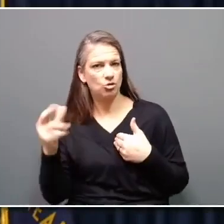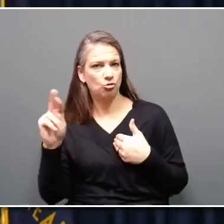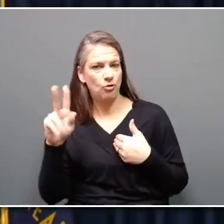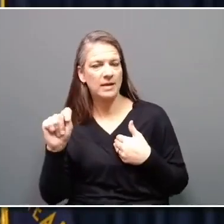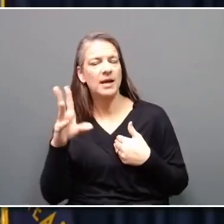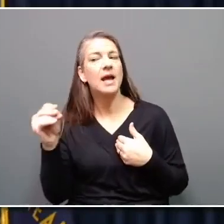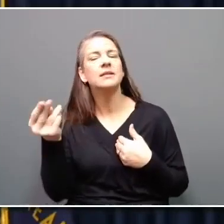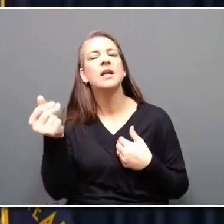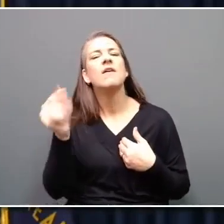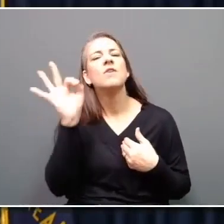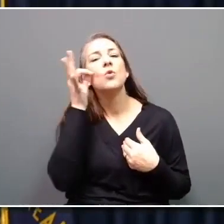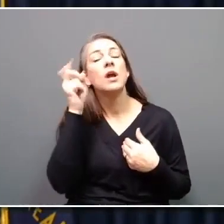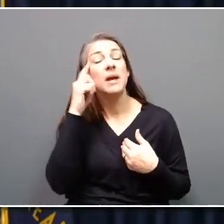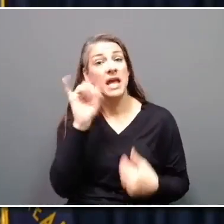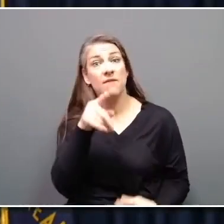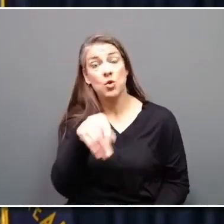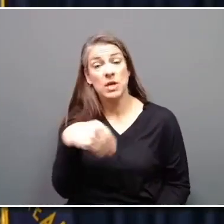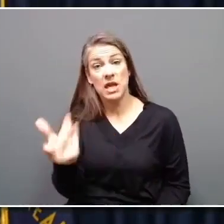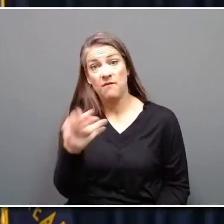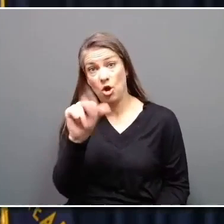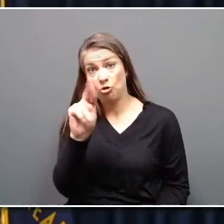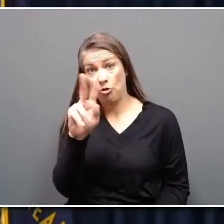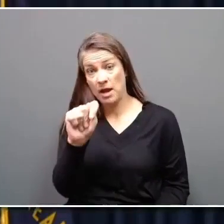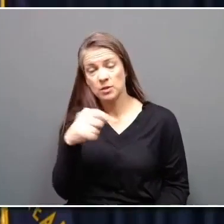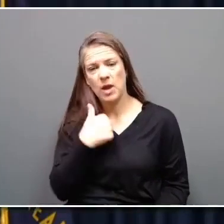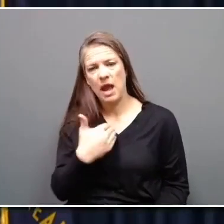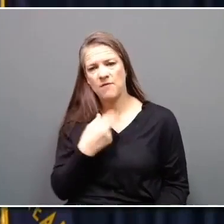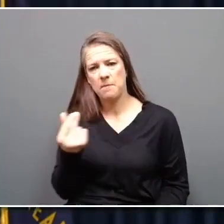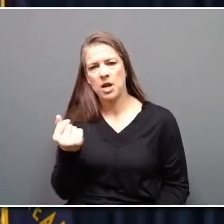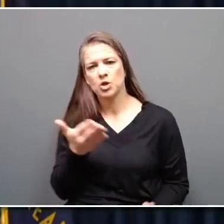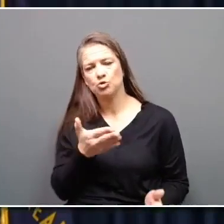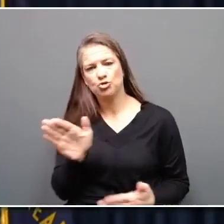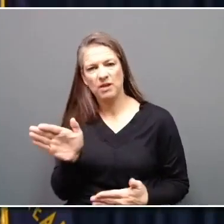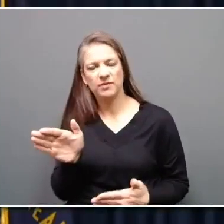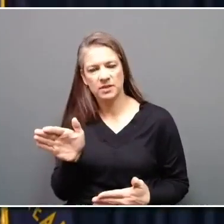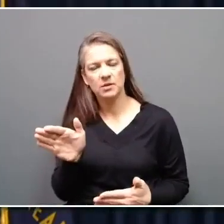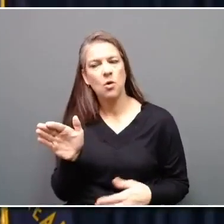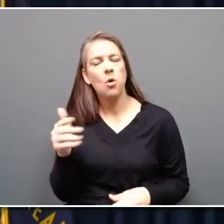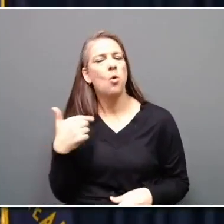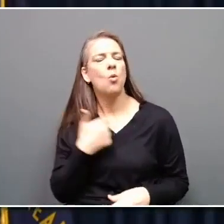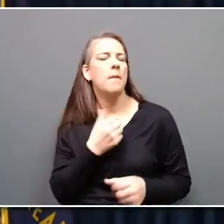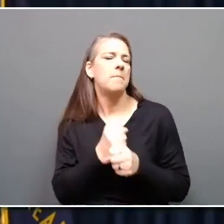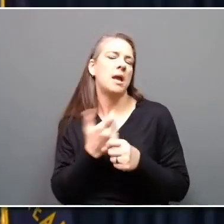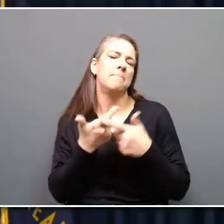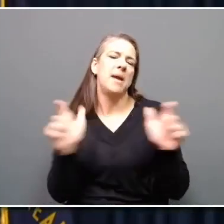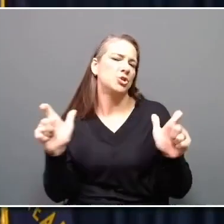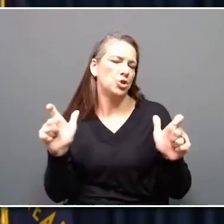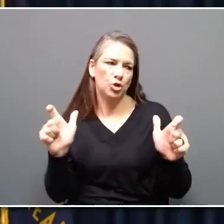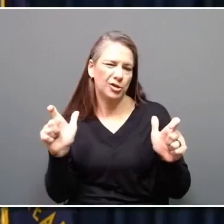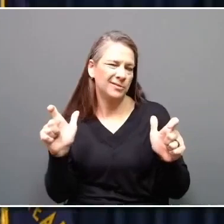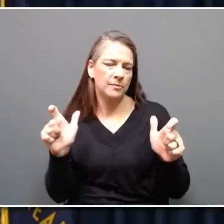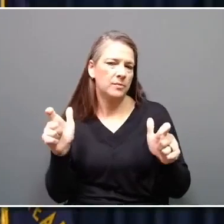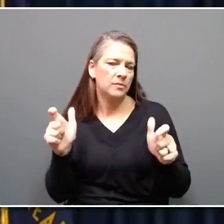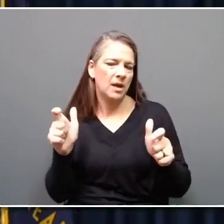government, if you can provide a grant in one of these, we have dollars to shift to the other, and we can make major advancement on both of them.